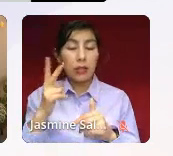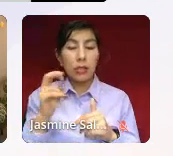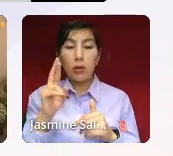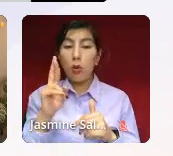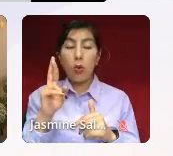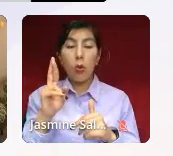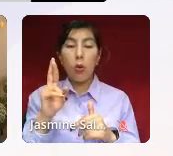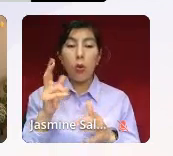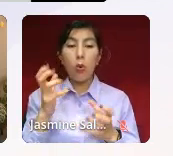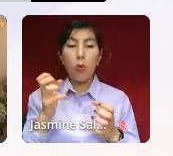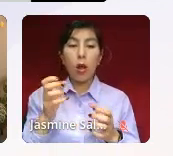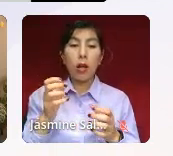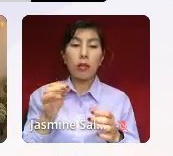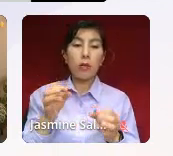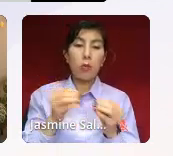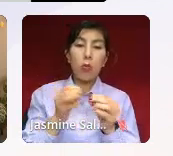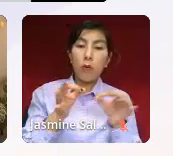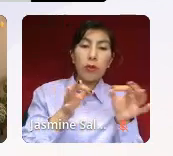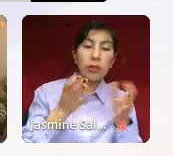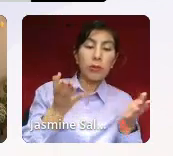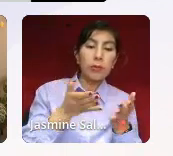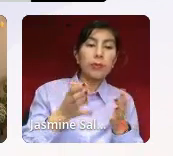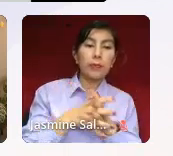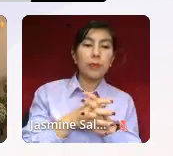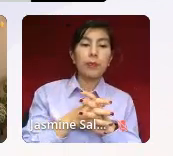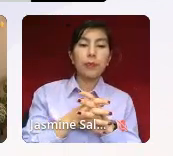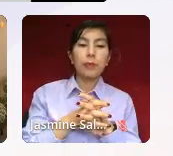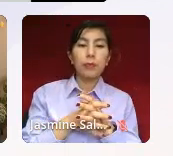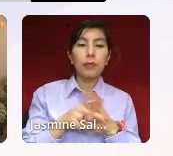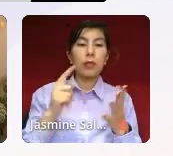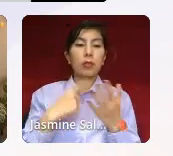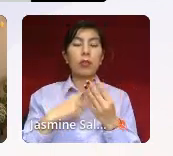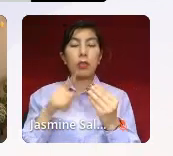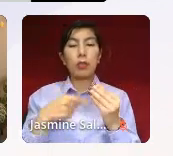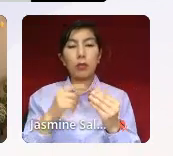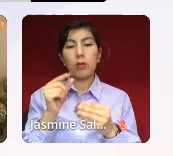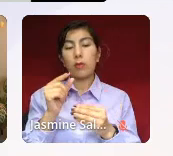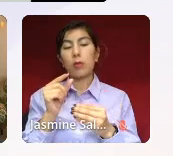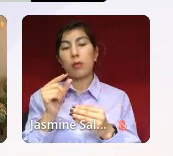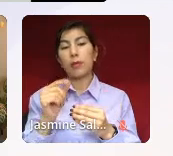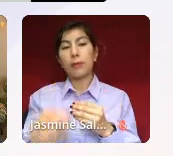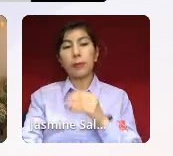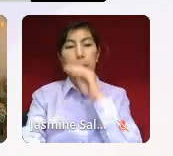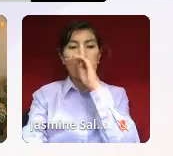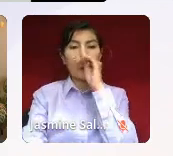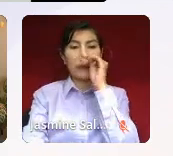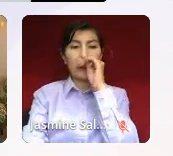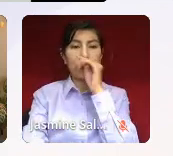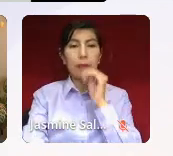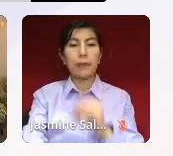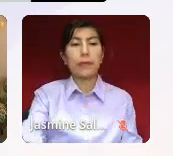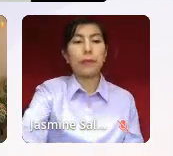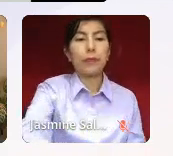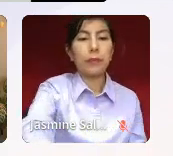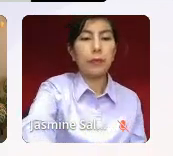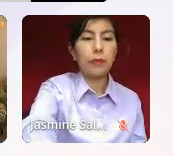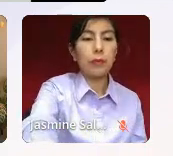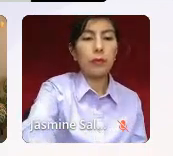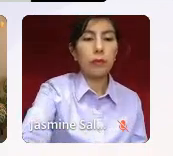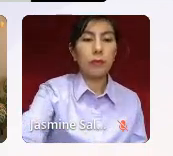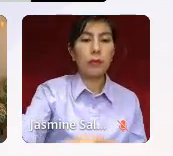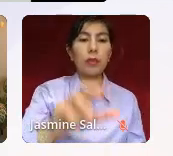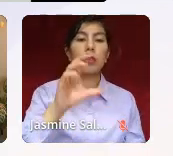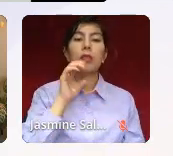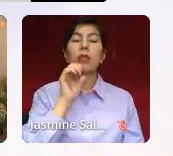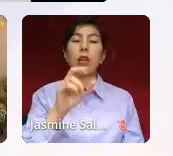would like a little description here, talked a bit about more about it's not just rural means one thing. It's